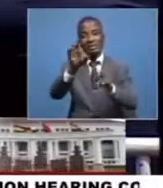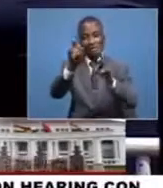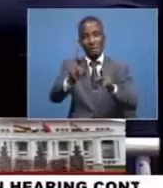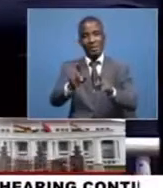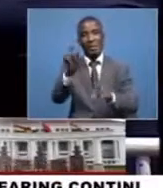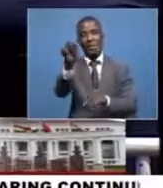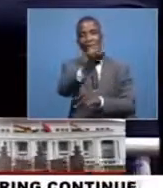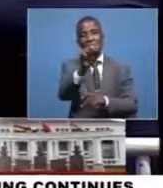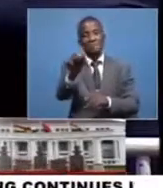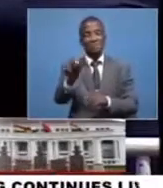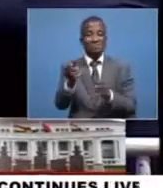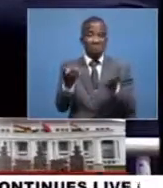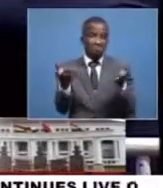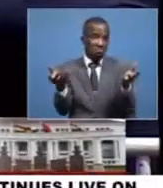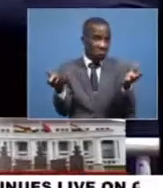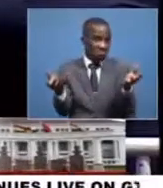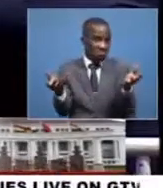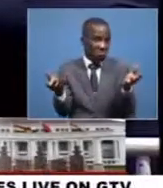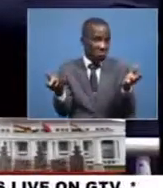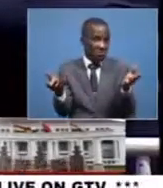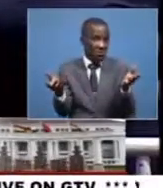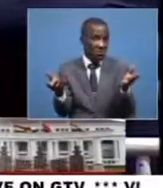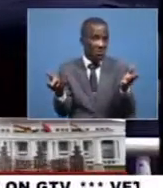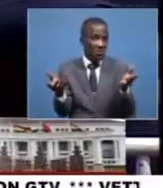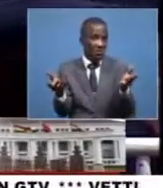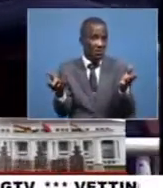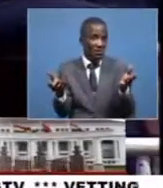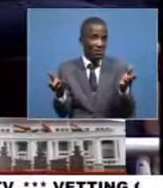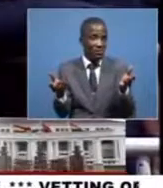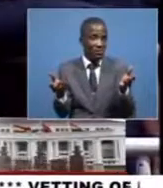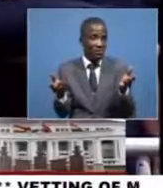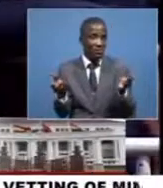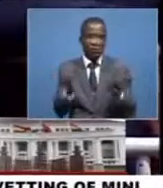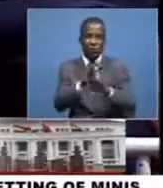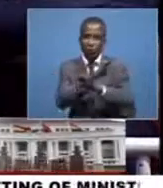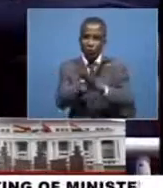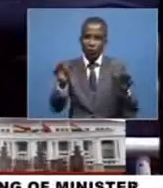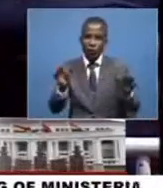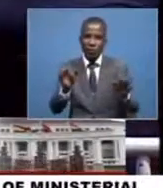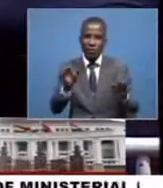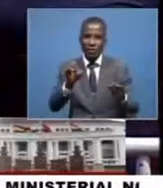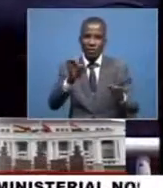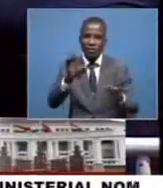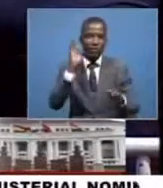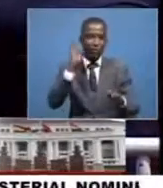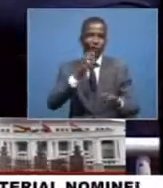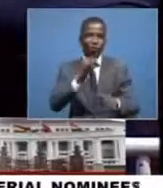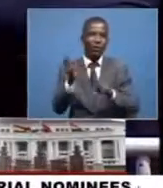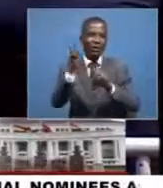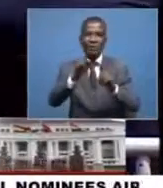therefore they were upholding their request not to mount the witness box.